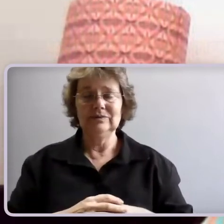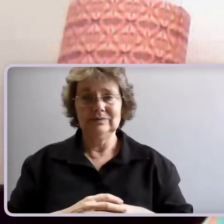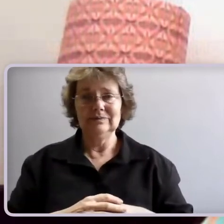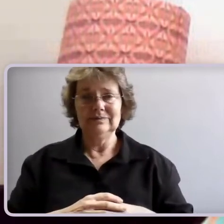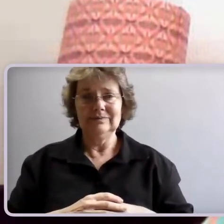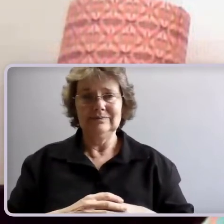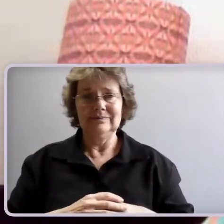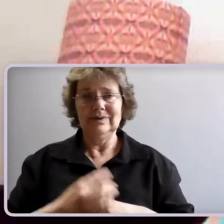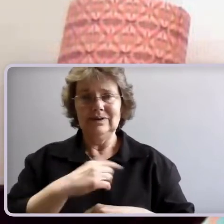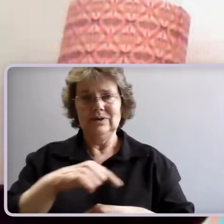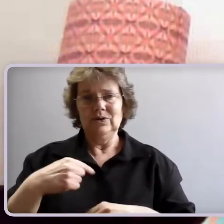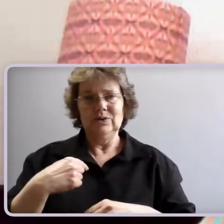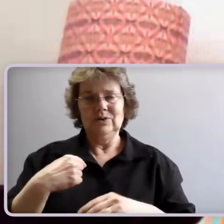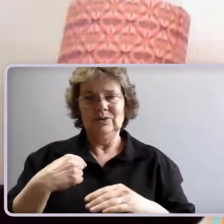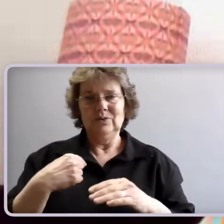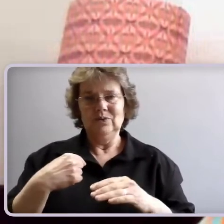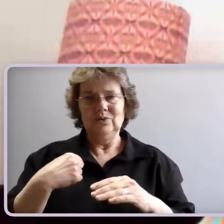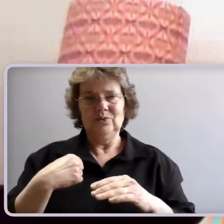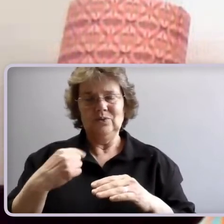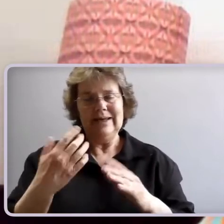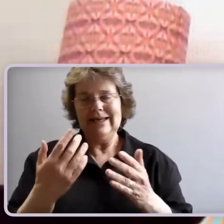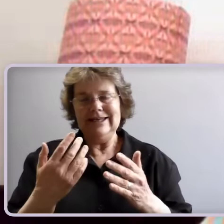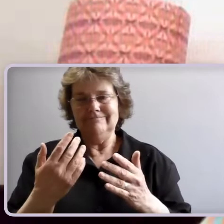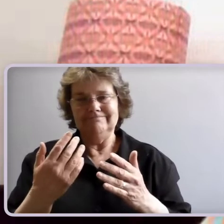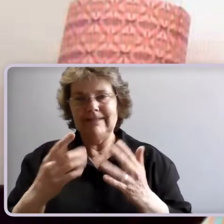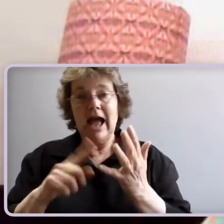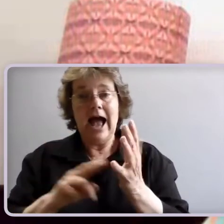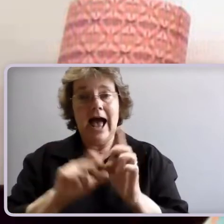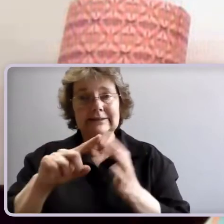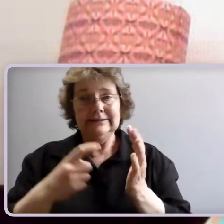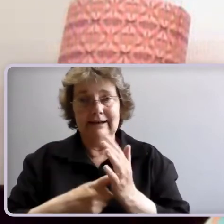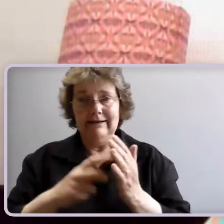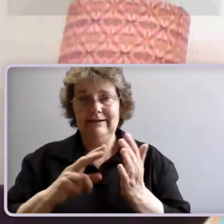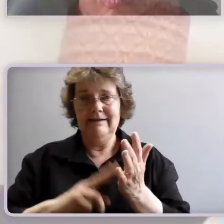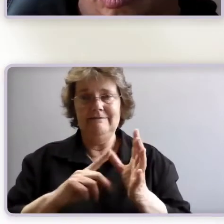because it costs more to service them, and do what needs to be done.